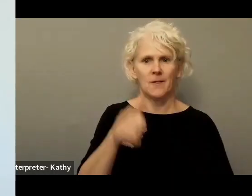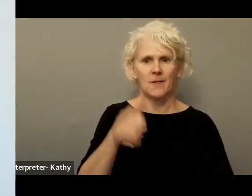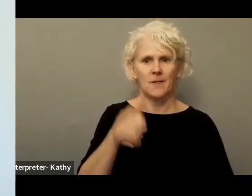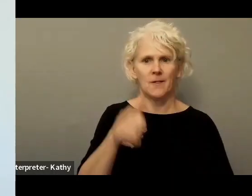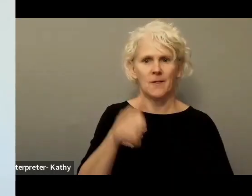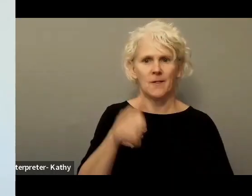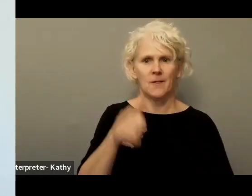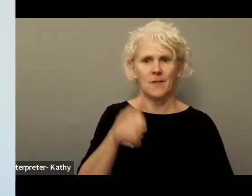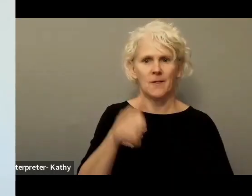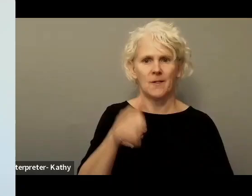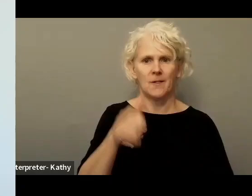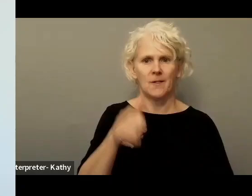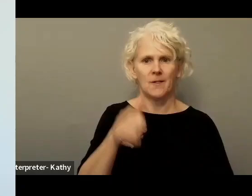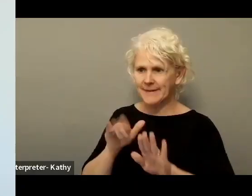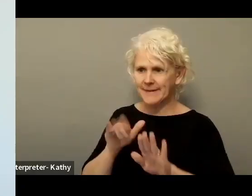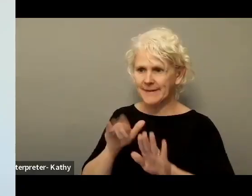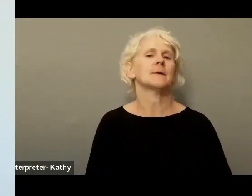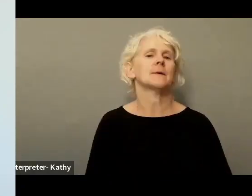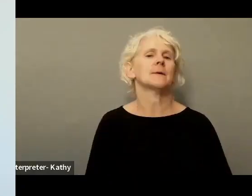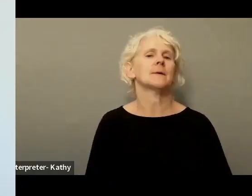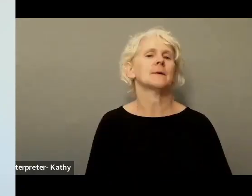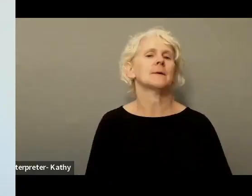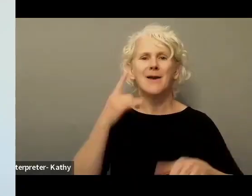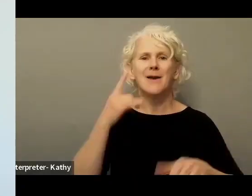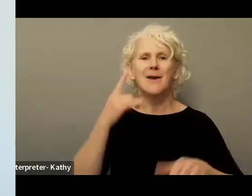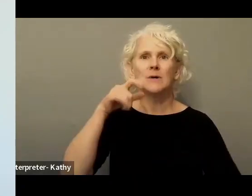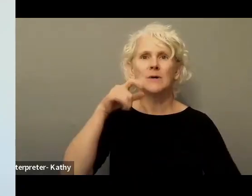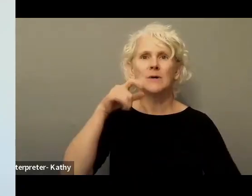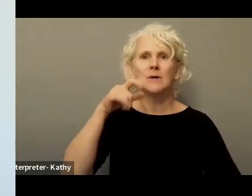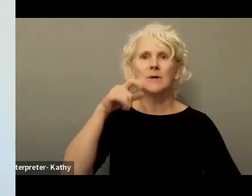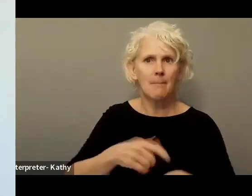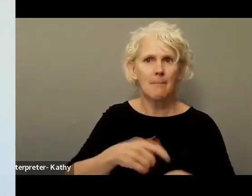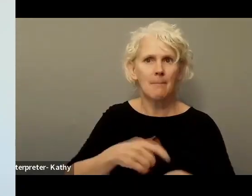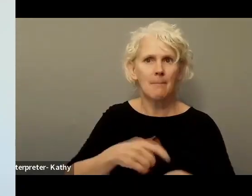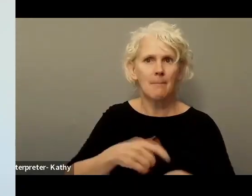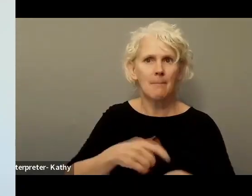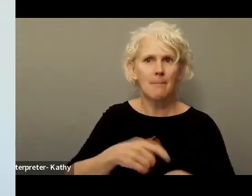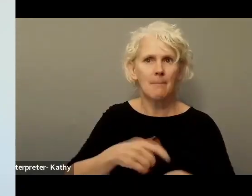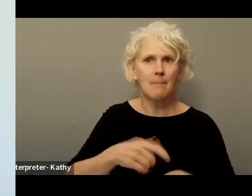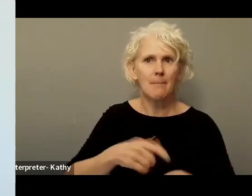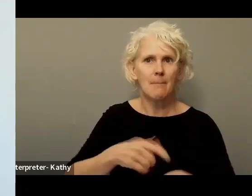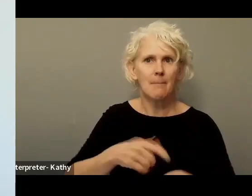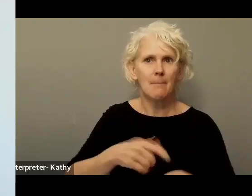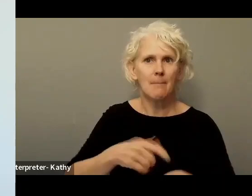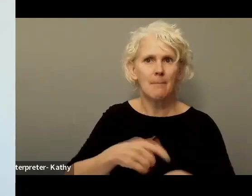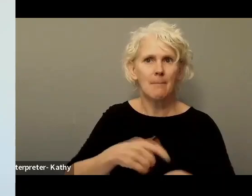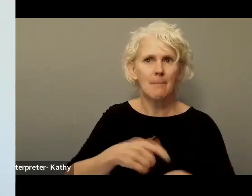absolutely amazing. And with that, I know we're coming to the end of our time, so I'm going to hand it back to Brenda.